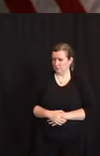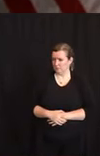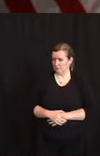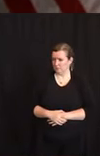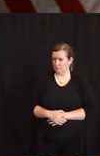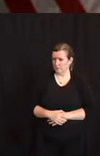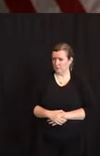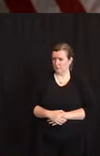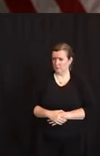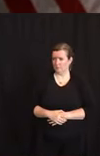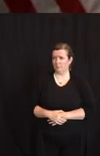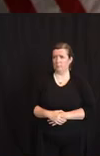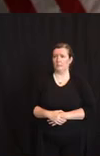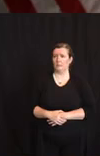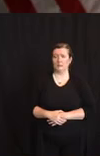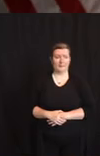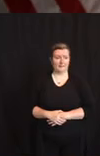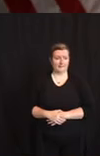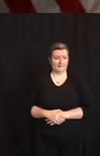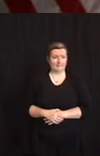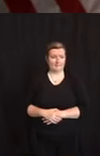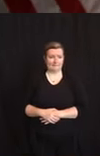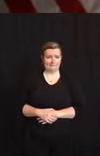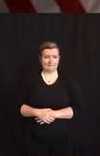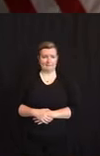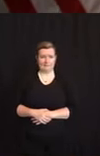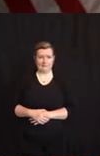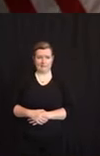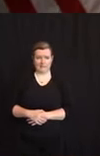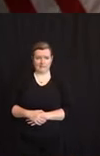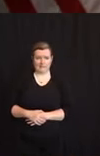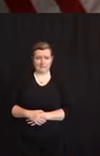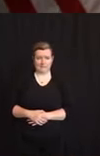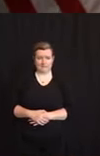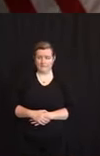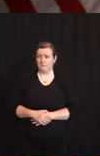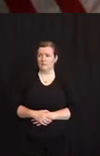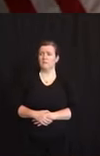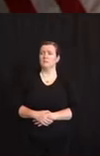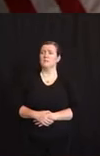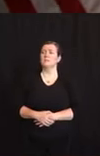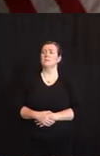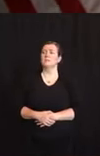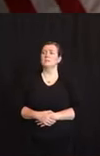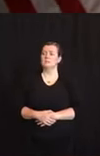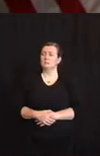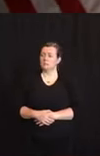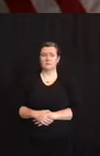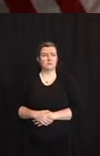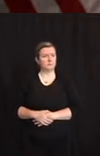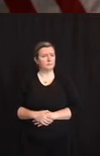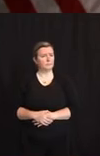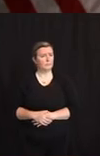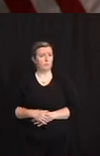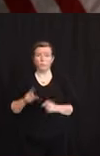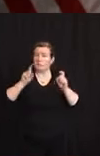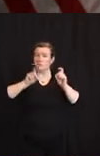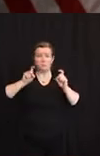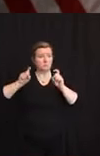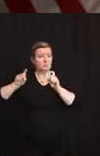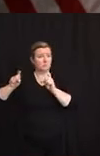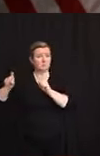Listen, we've cobbled, you talk about cobbling it together. We've gone from 0 to 73 sites, and I think Ed Lifshitz said the other